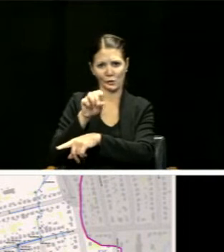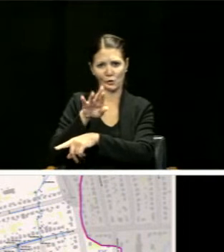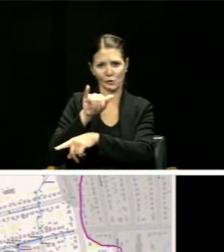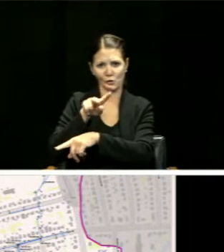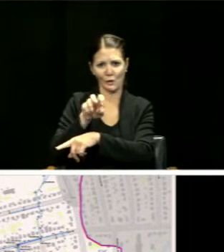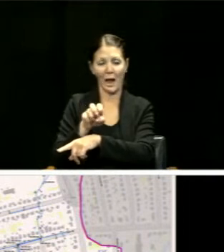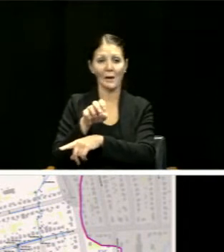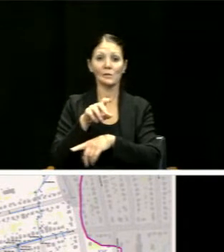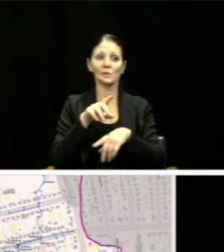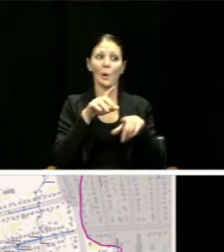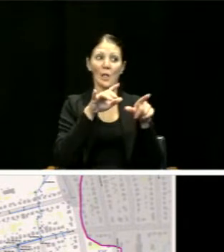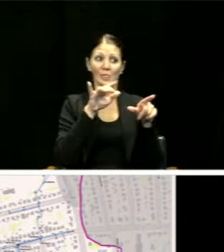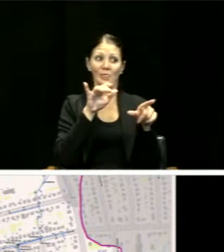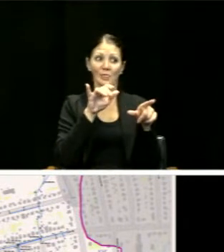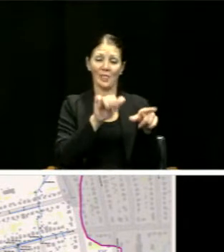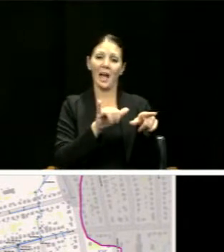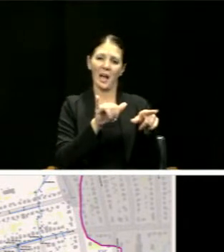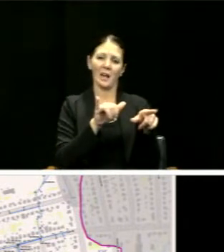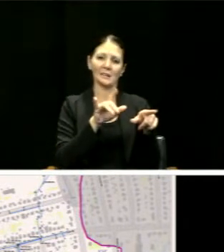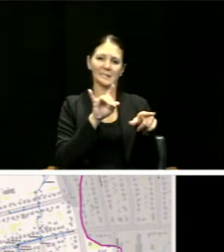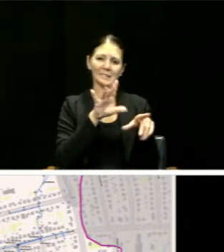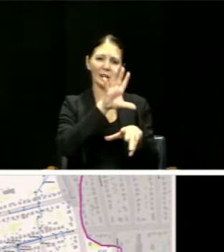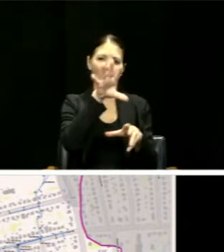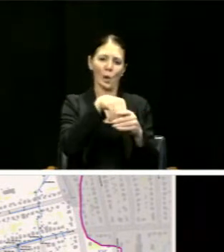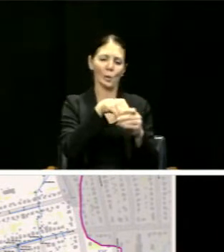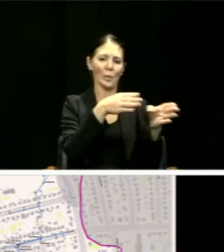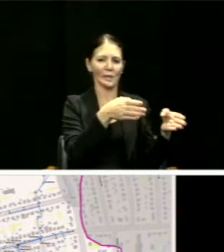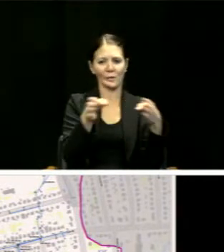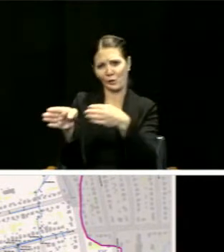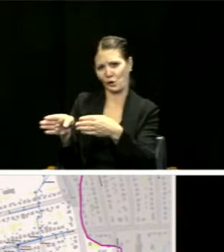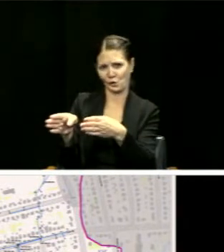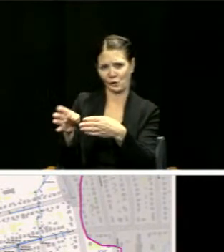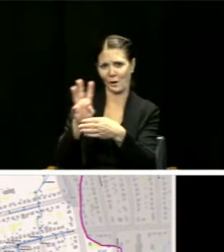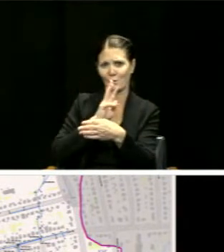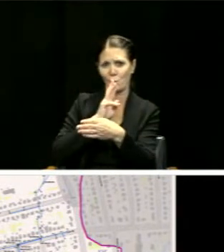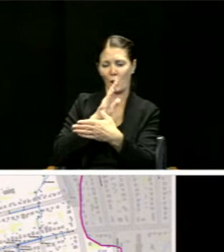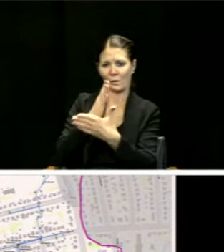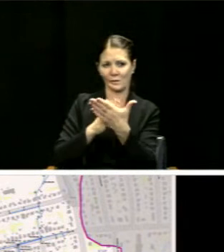this one did, the alternative did include a diversion.